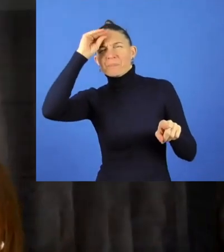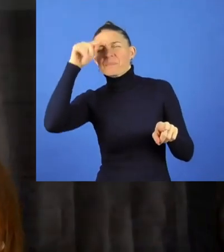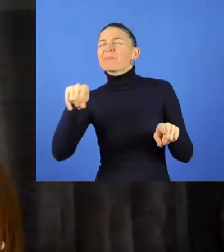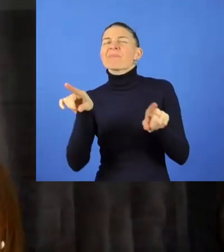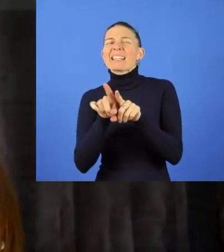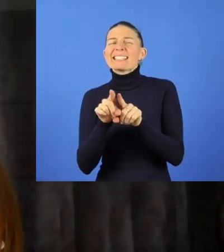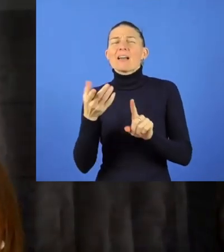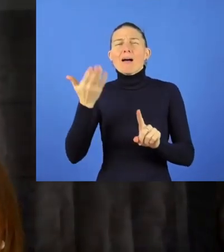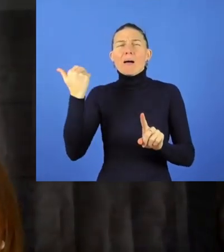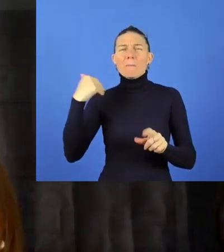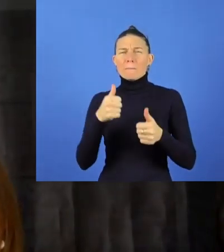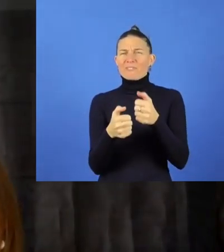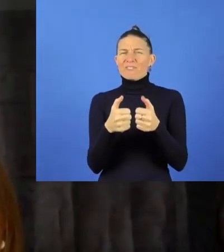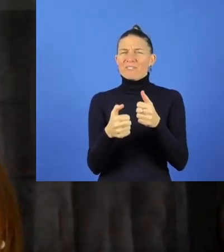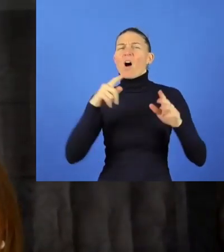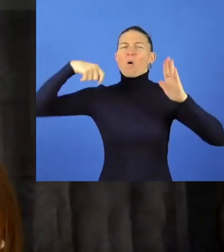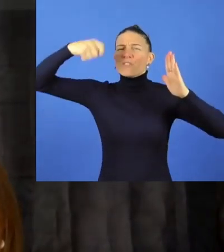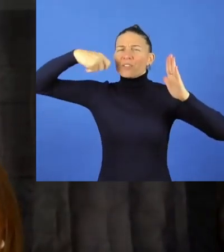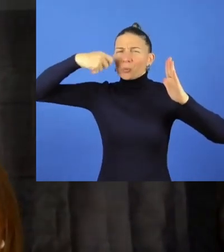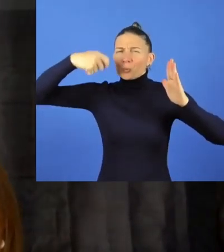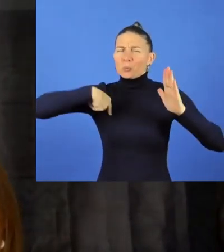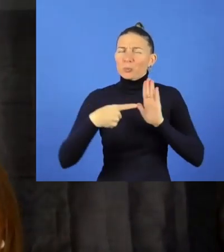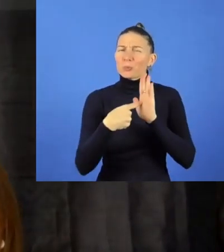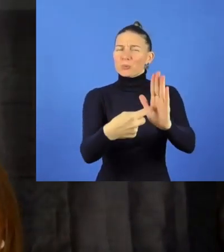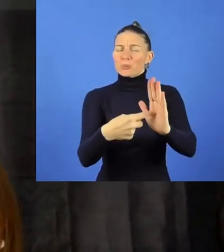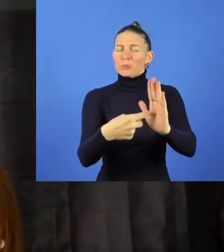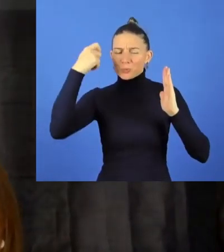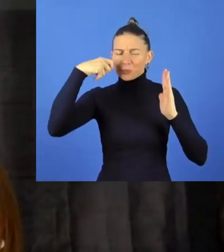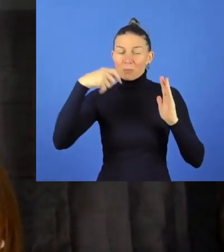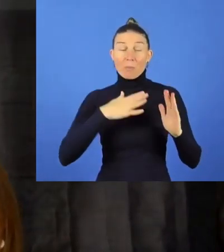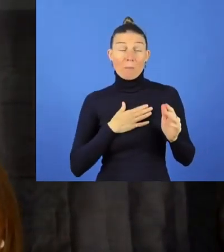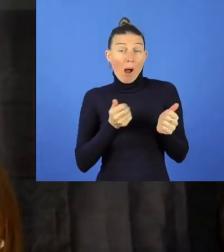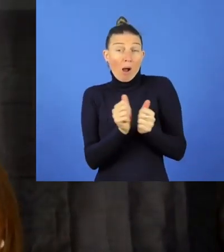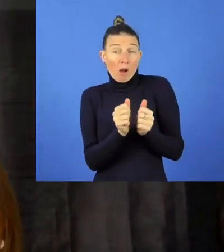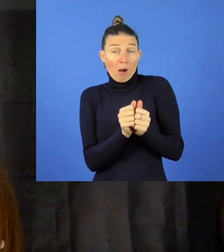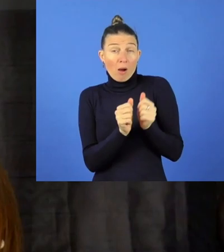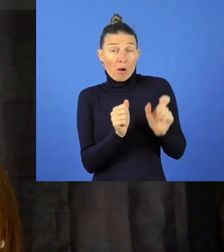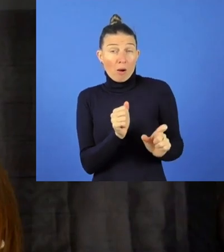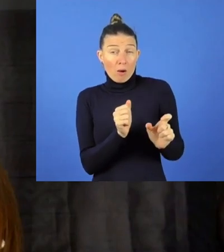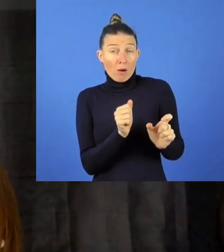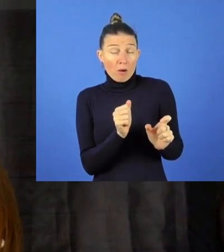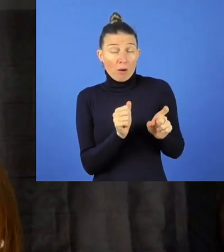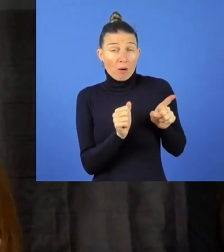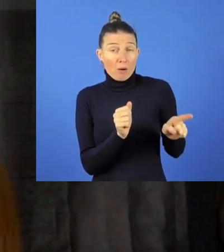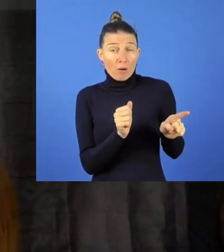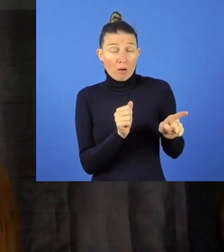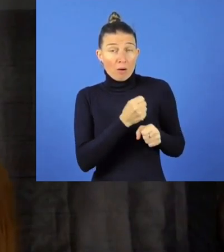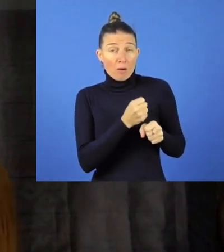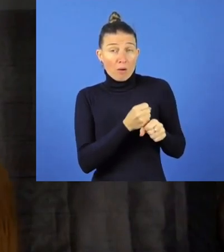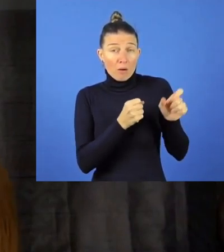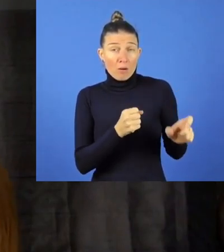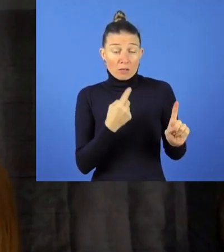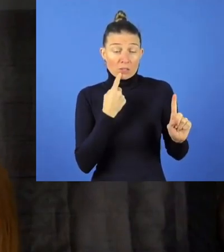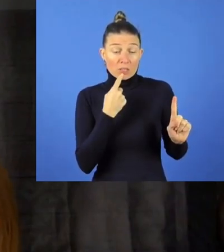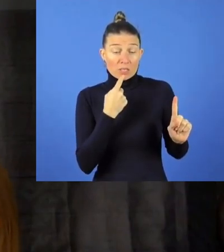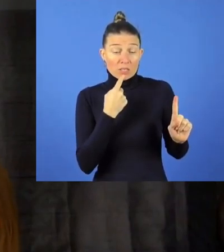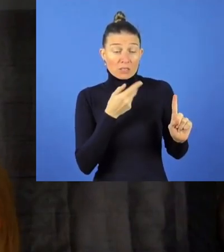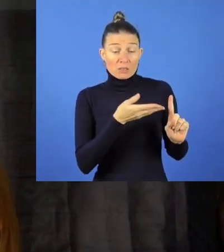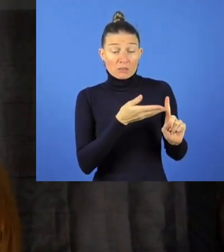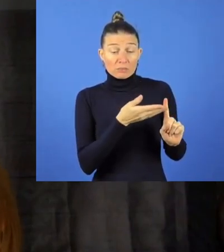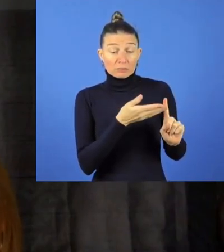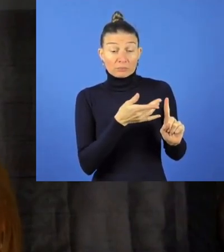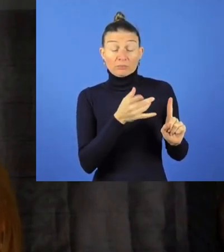before, it is like my colleague said, there's no awareness. If you get in contact with it, you